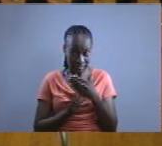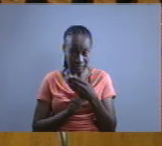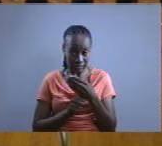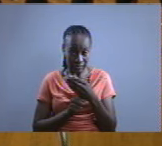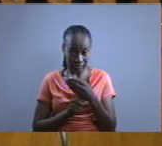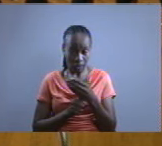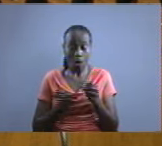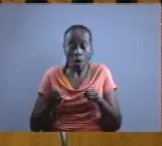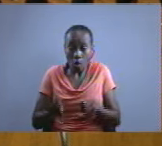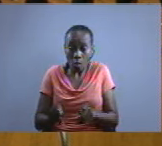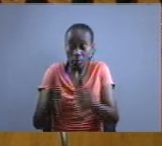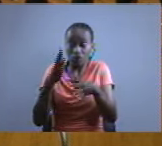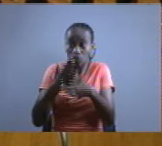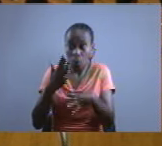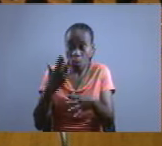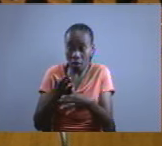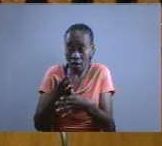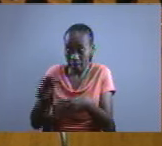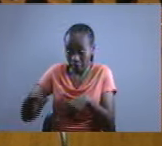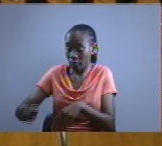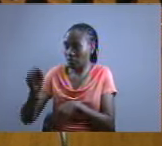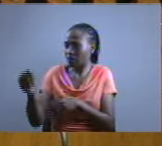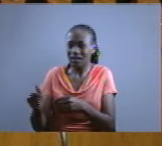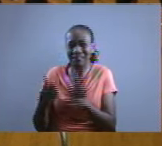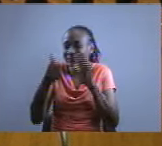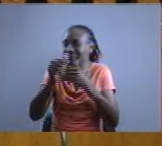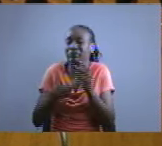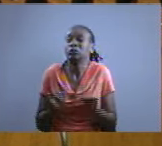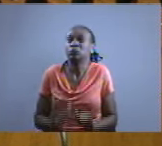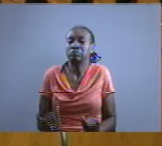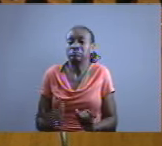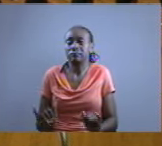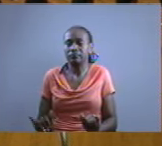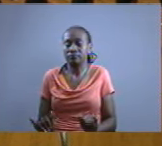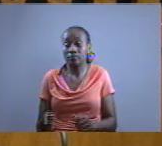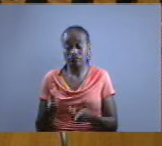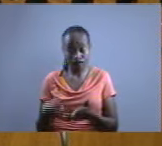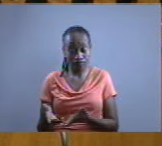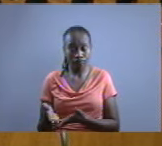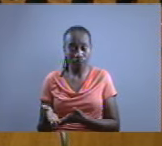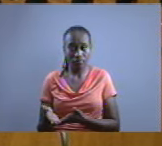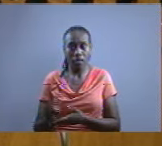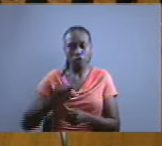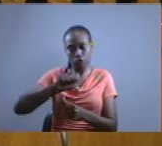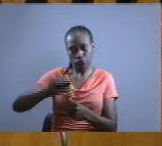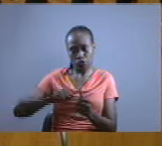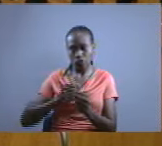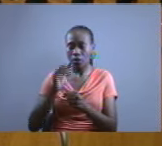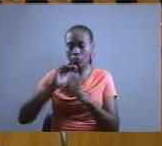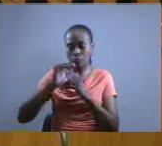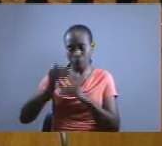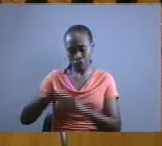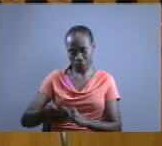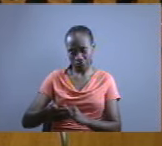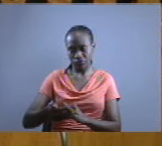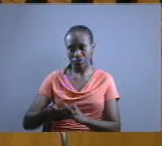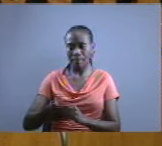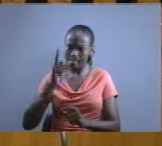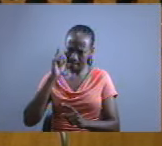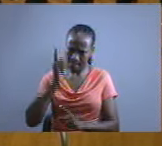employment opportunity in South Africa. For this reason, social protection becomes a matter of